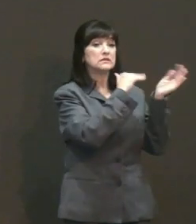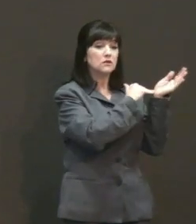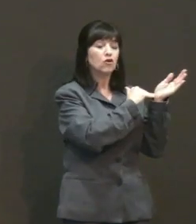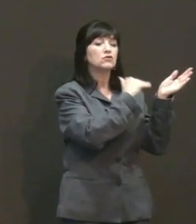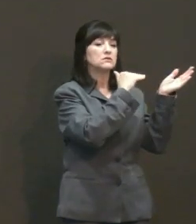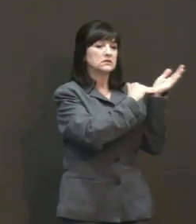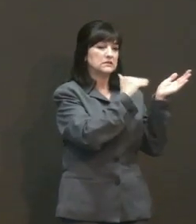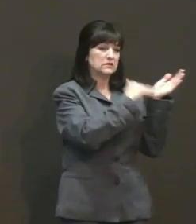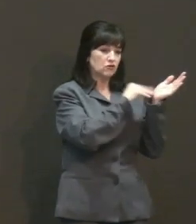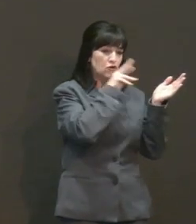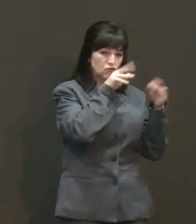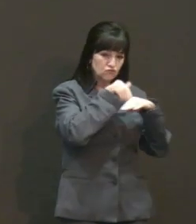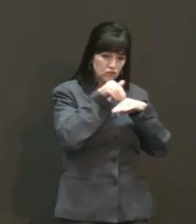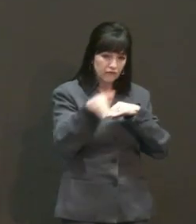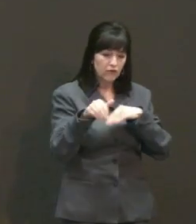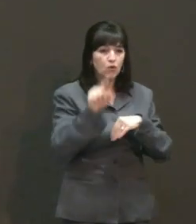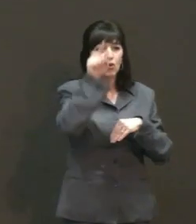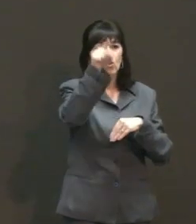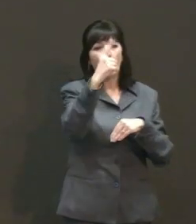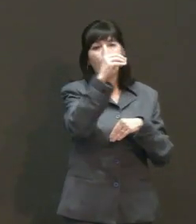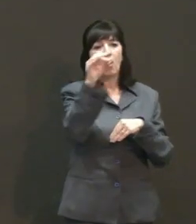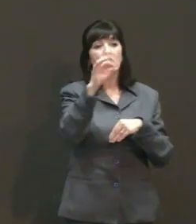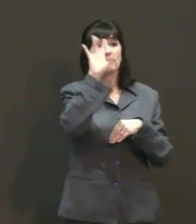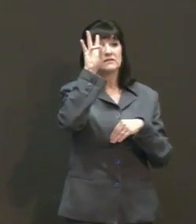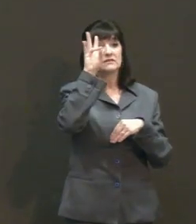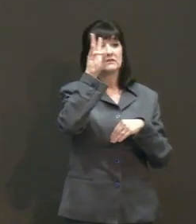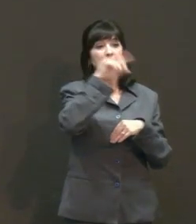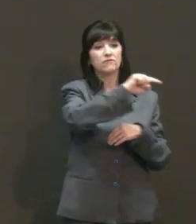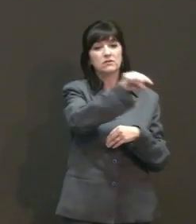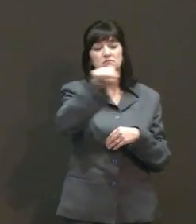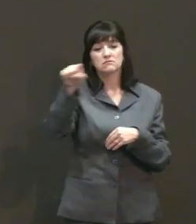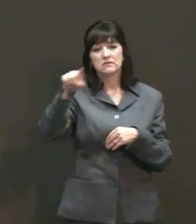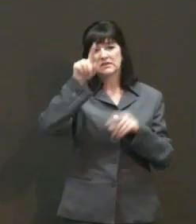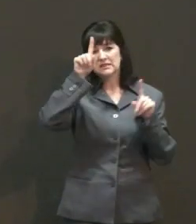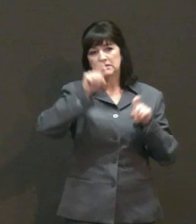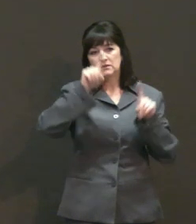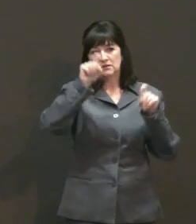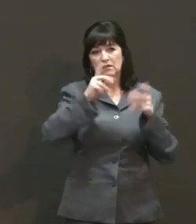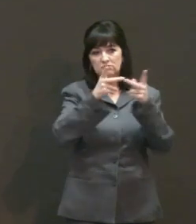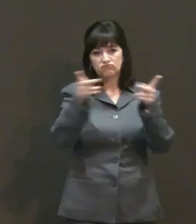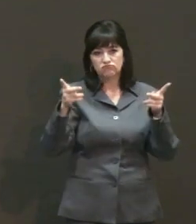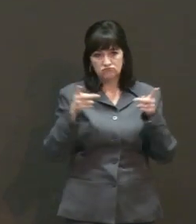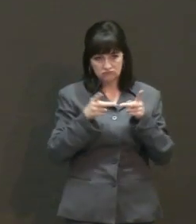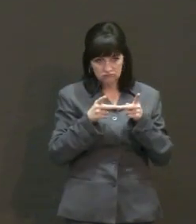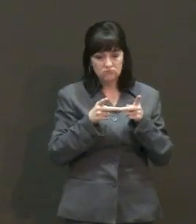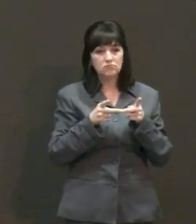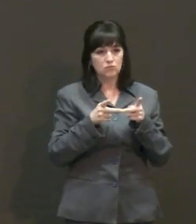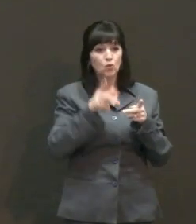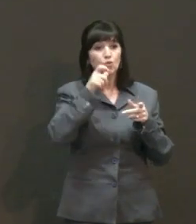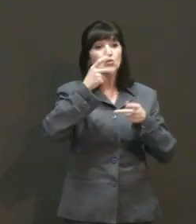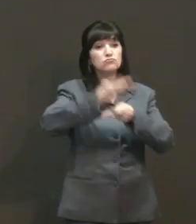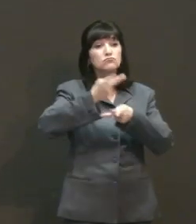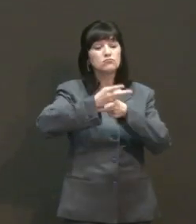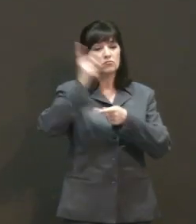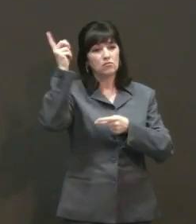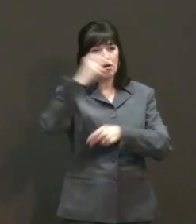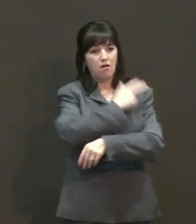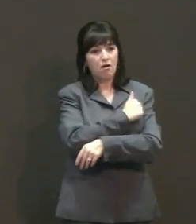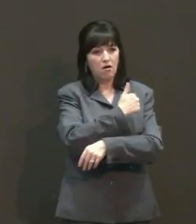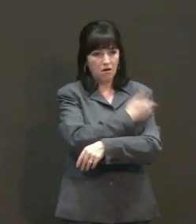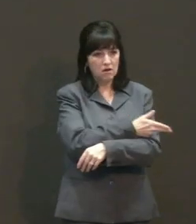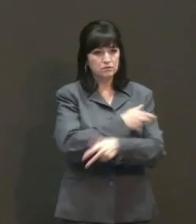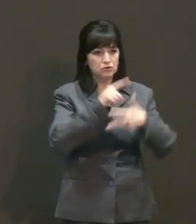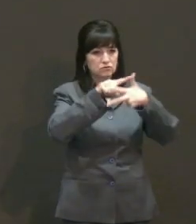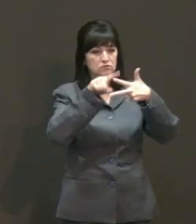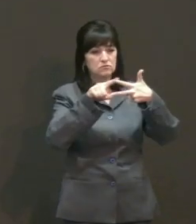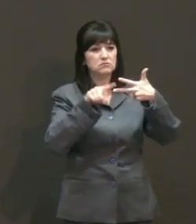of our 7 testing locations, which are managed and operated by the hospitals in each of the 3 counties. So we